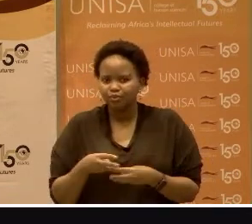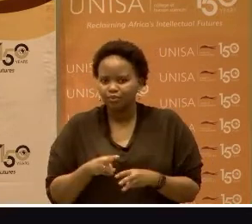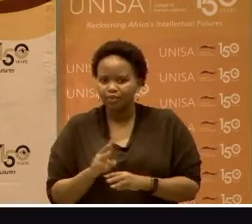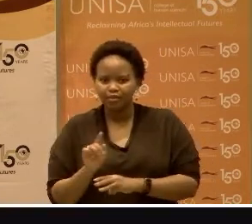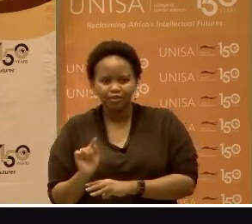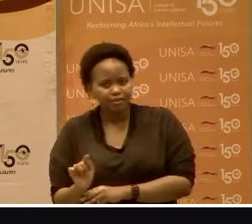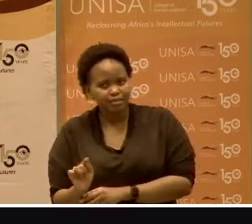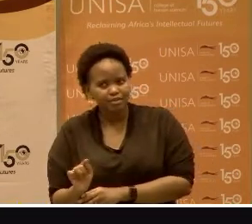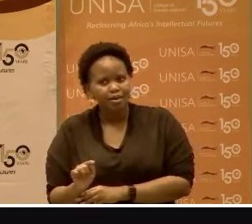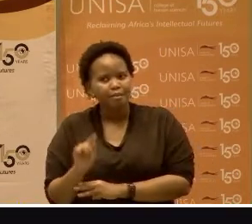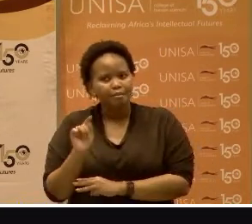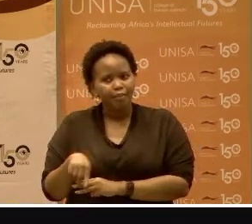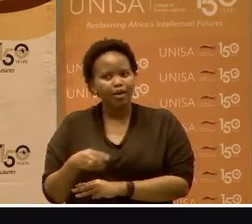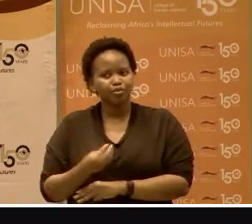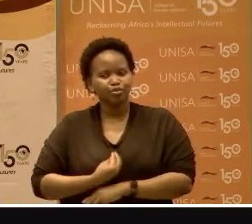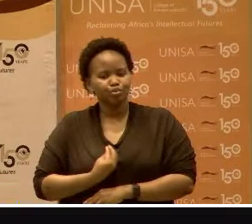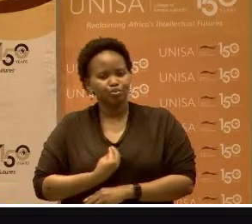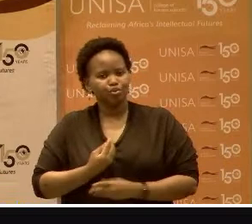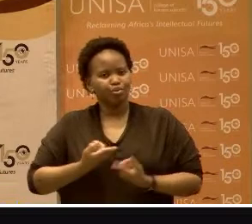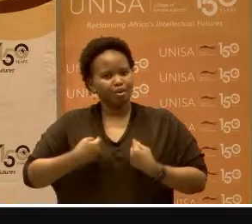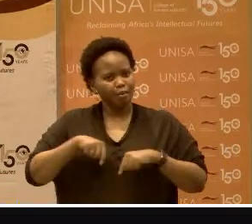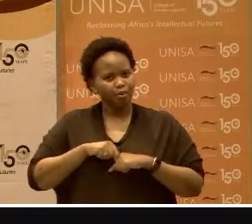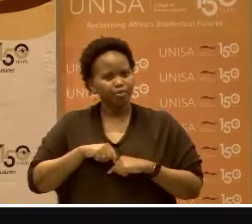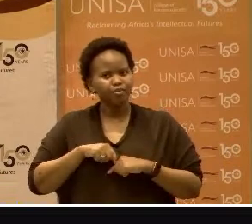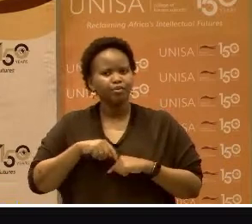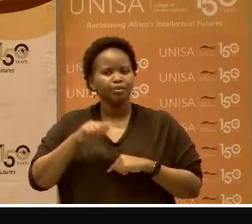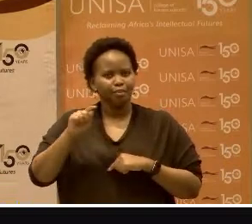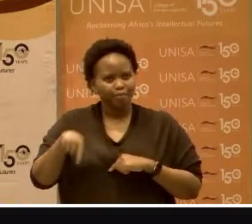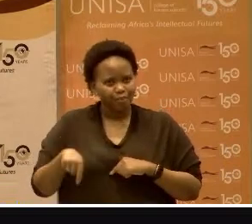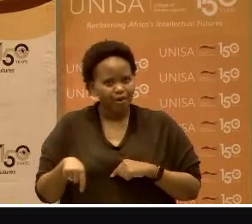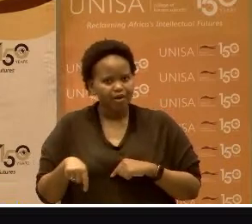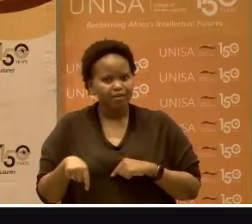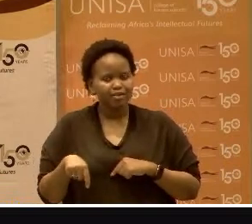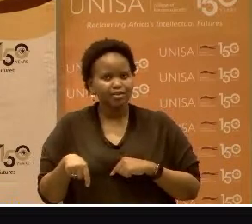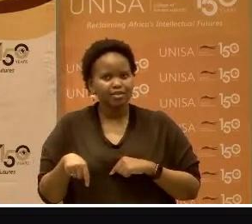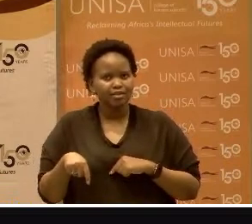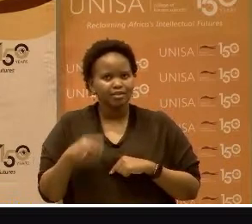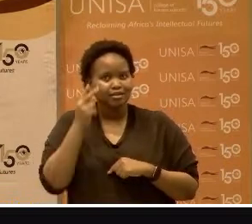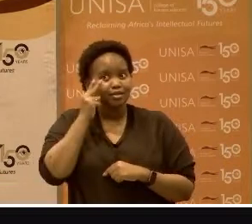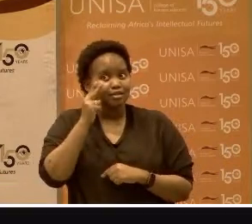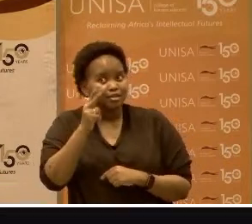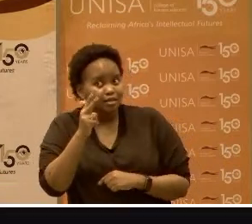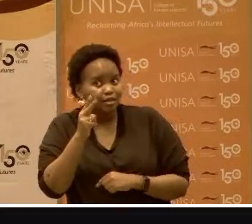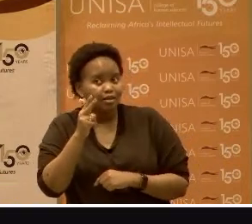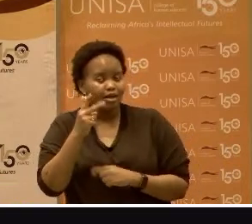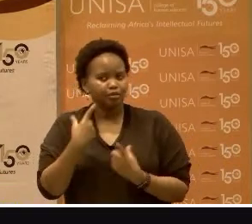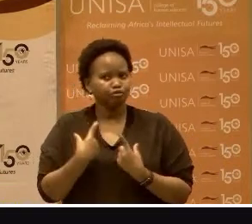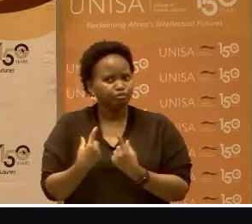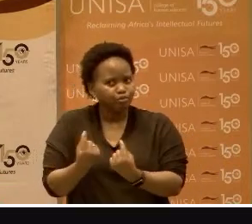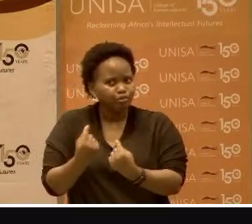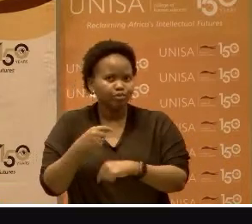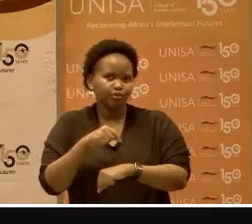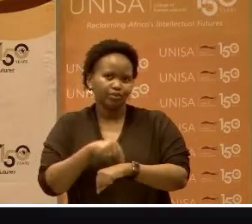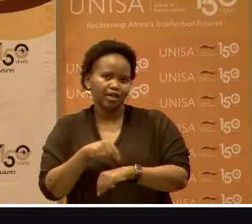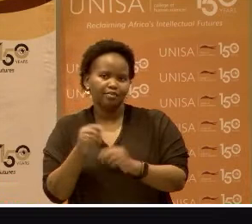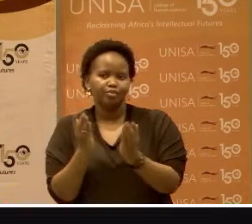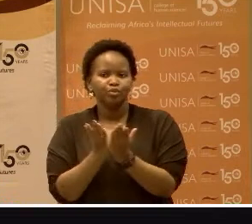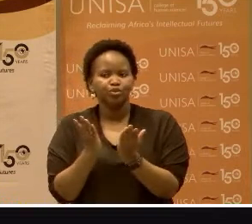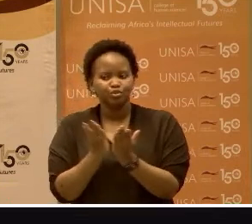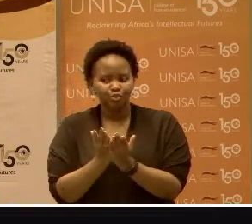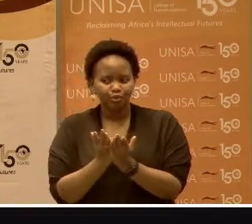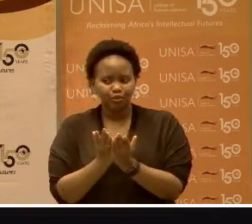people, let our youth, be familiar, even right when they are in school. And this will, in no small